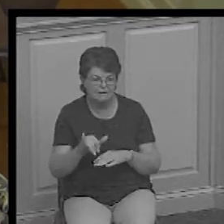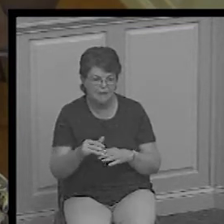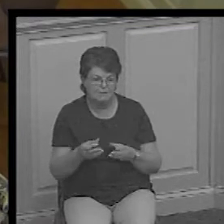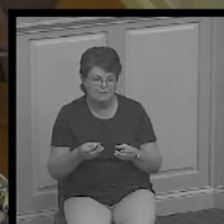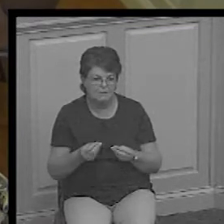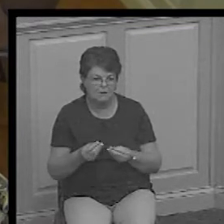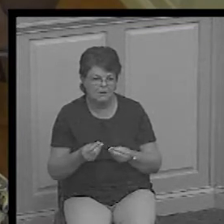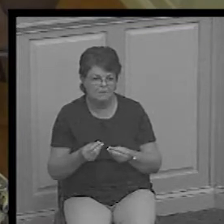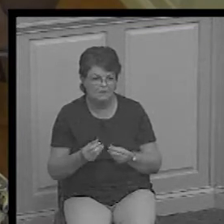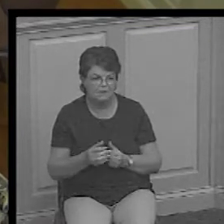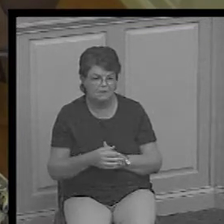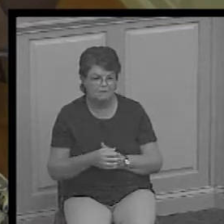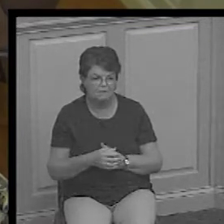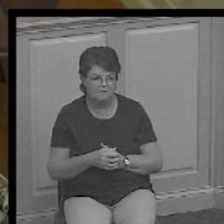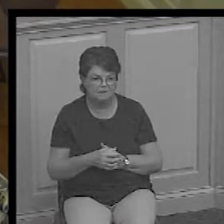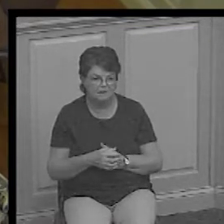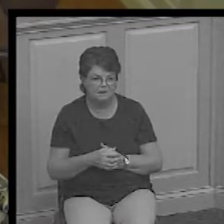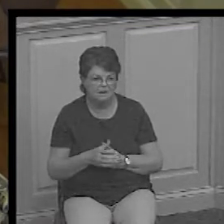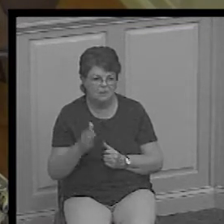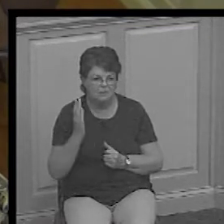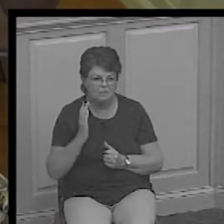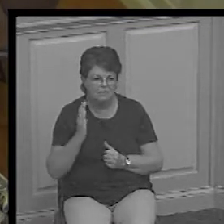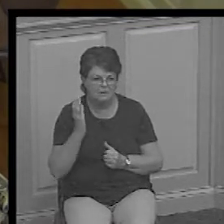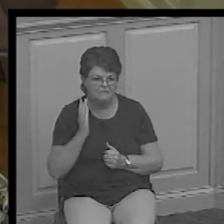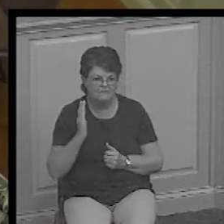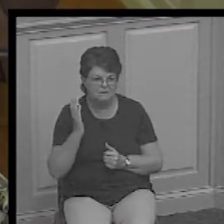property. Where previously